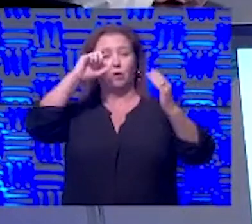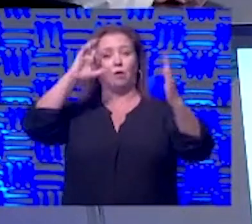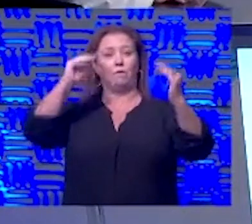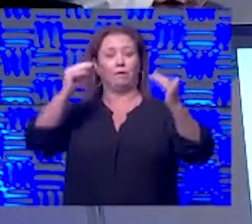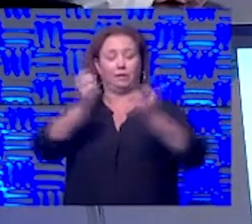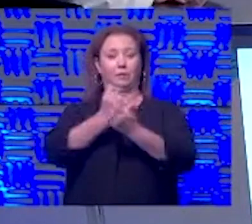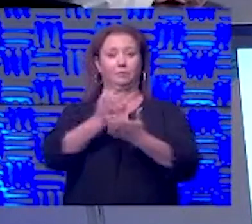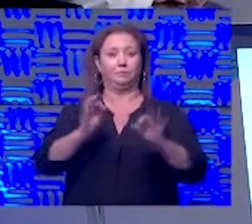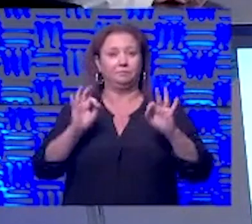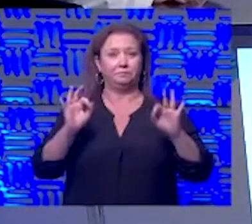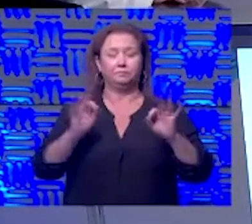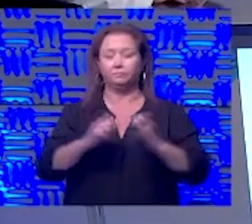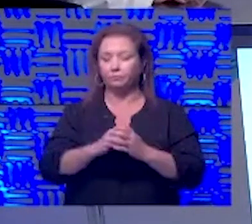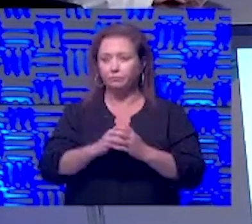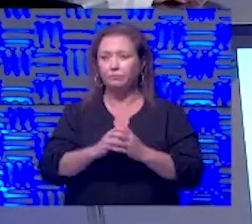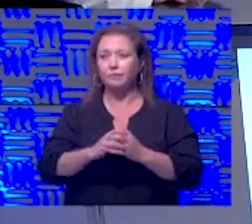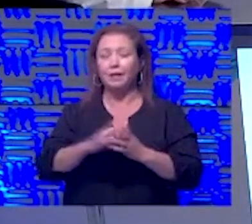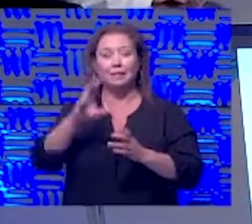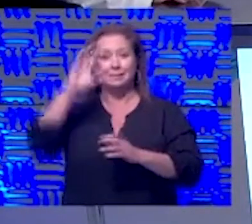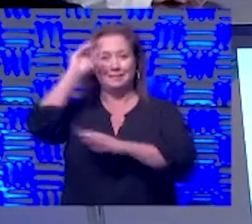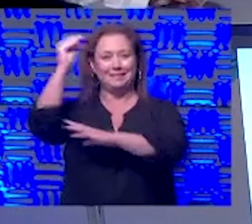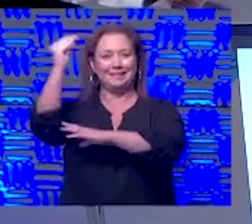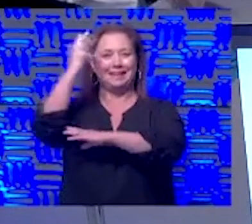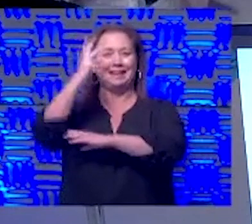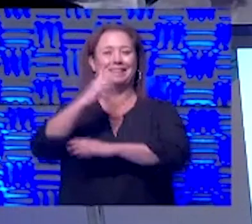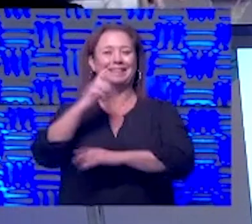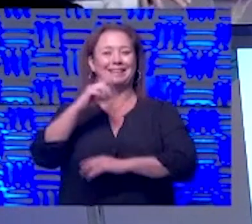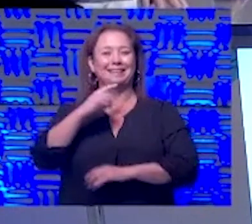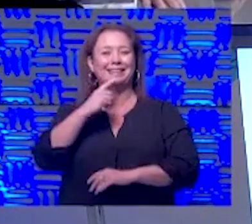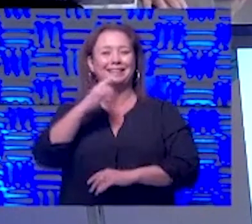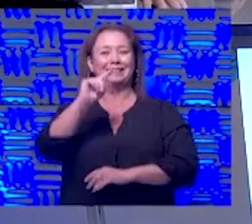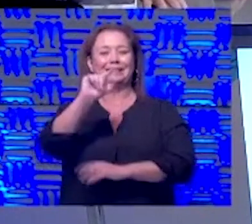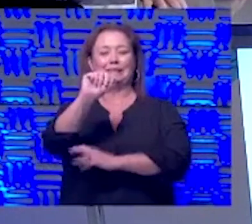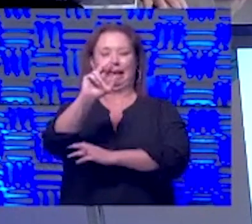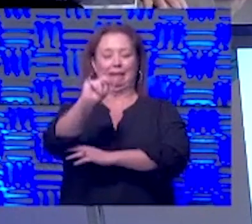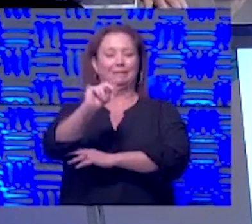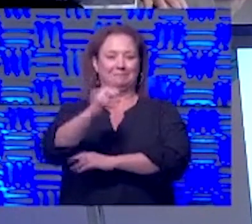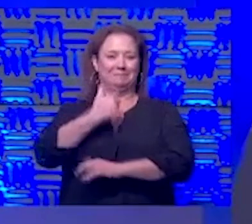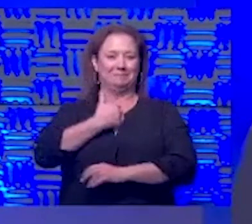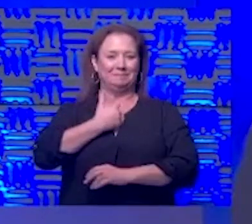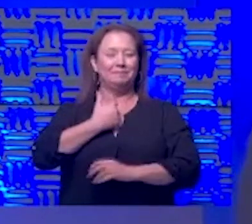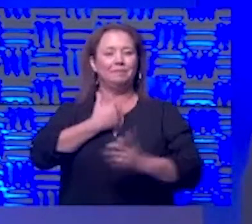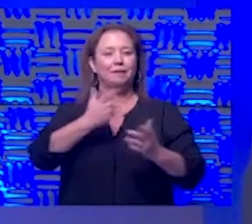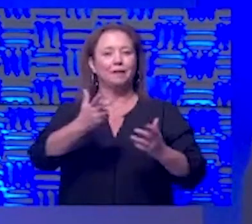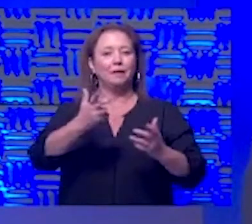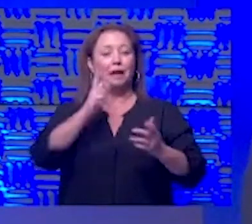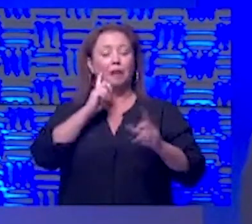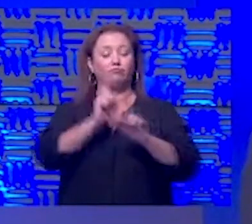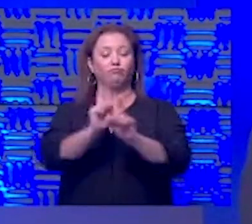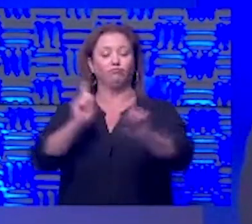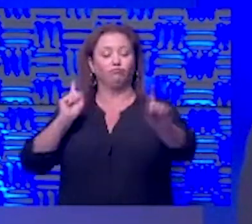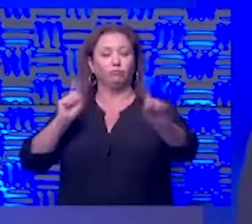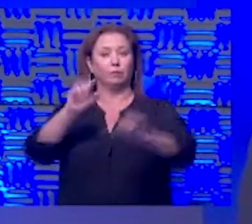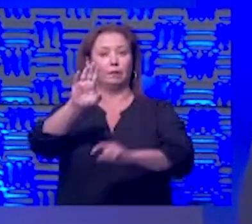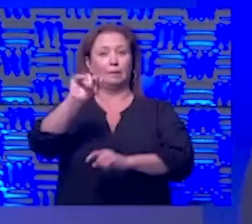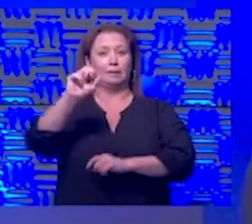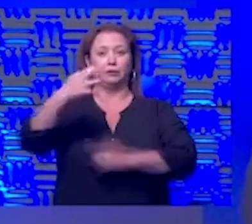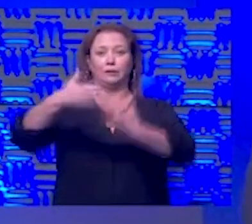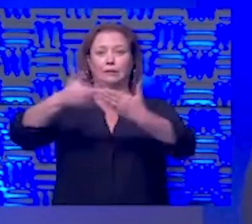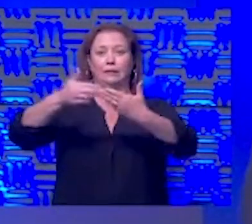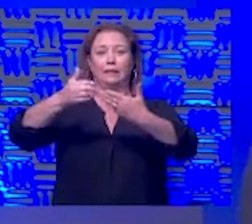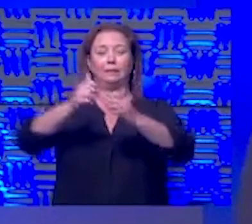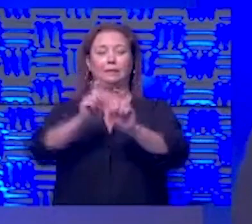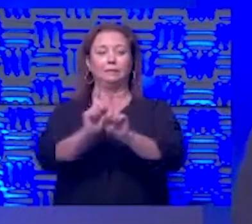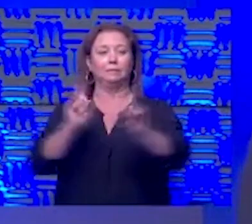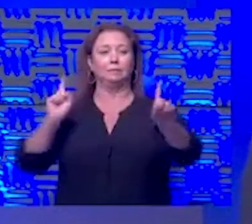well. Yeah, and you got a little sun out there. I got a little sun. I was physically distanced on the beach. It was easy to be apart